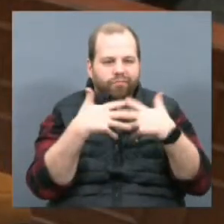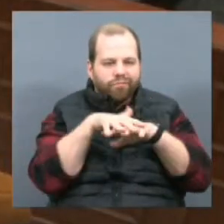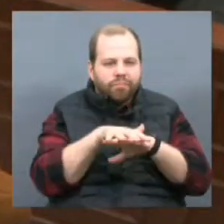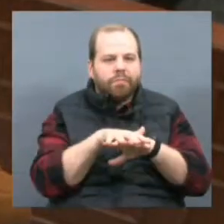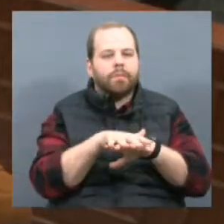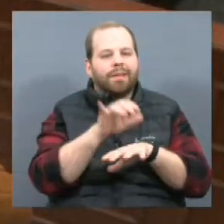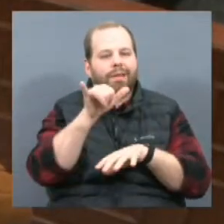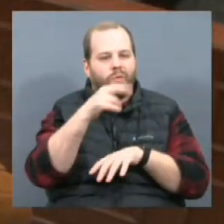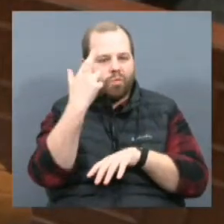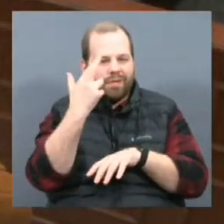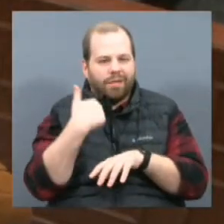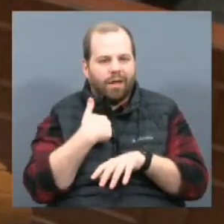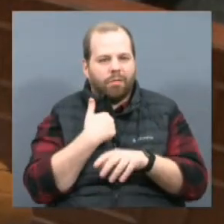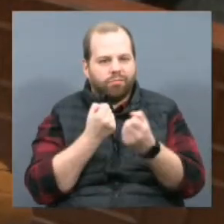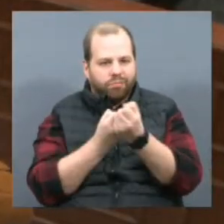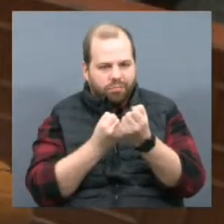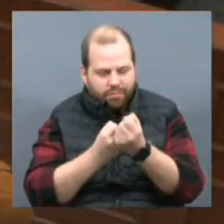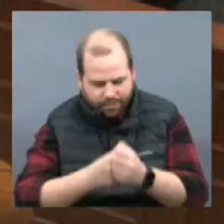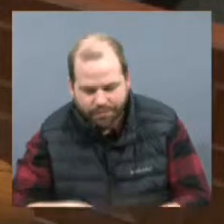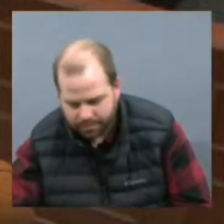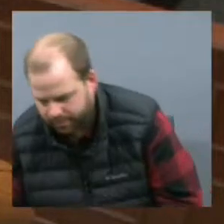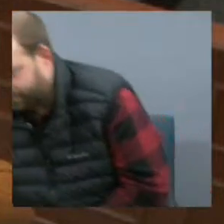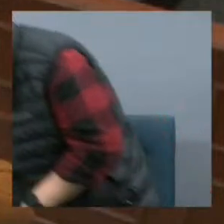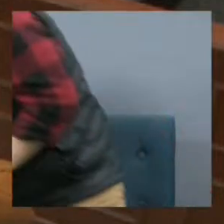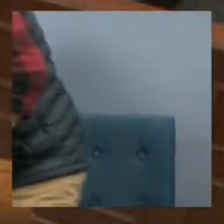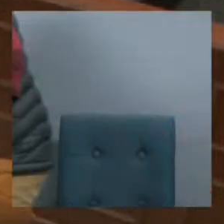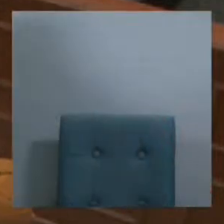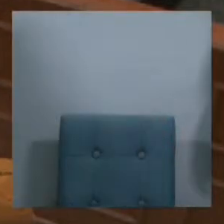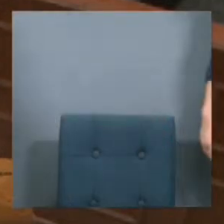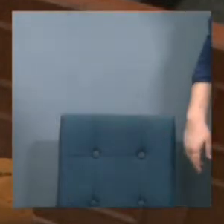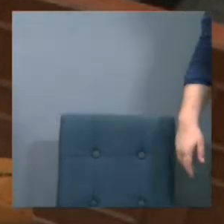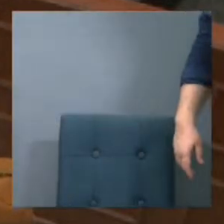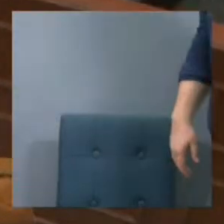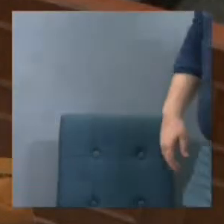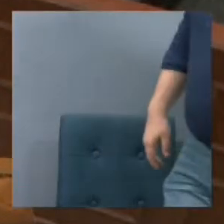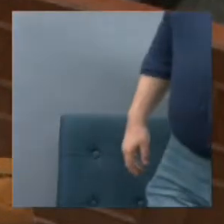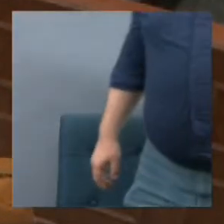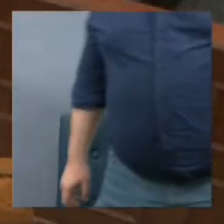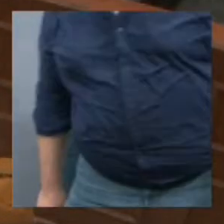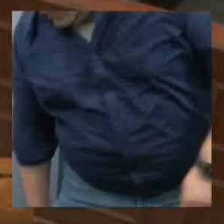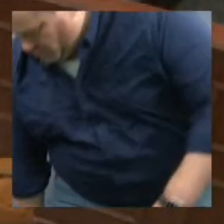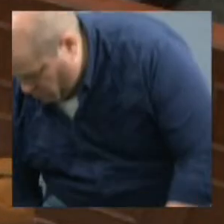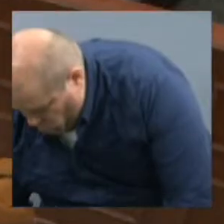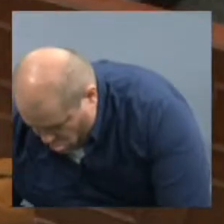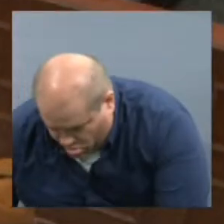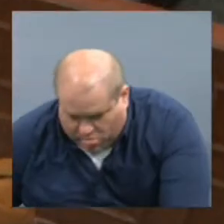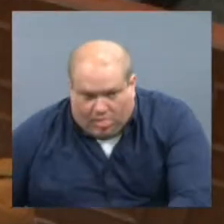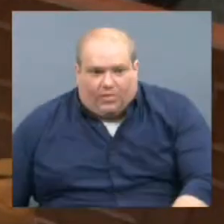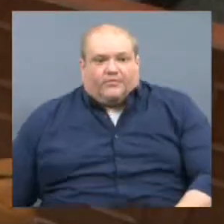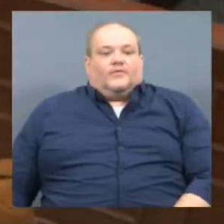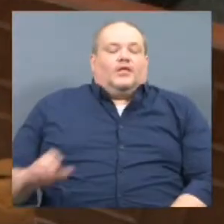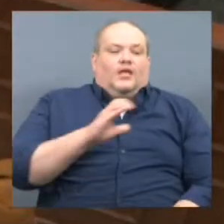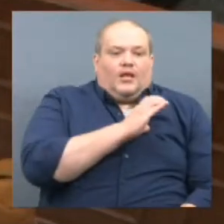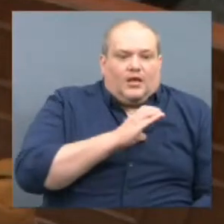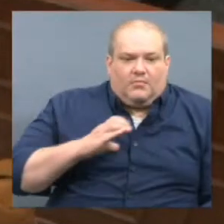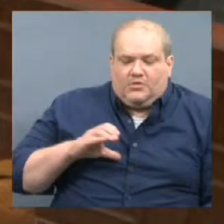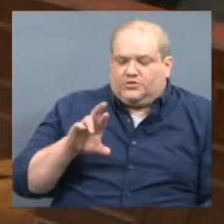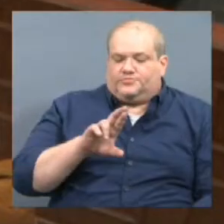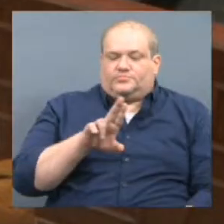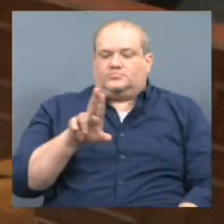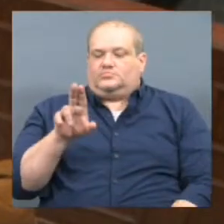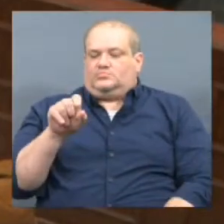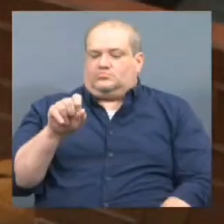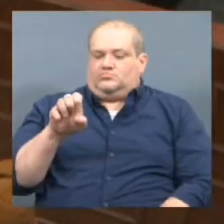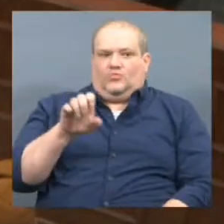why I'm supporting it. Thank you, Commissioner. Chair, if I may. Commissioner Russell, go ahead. I